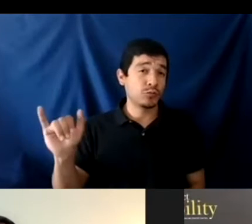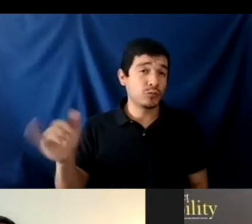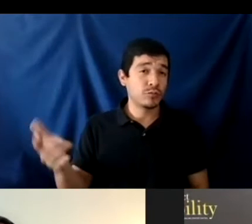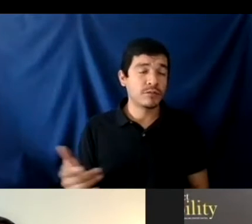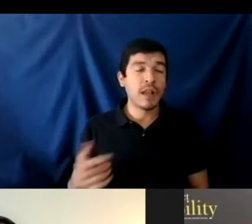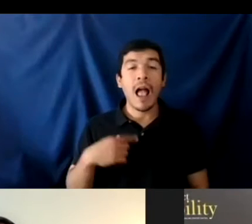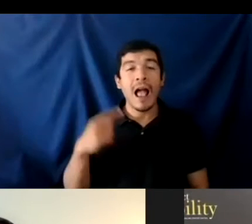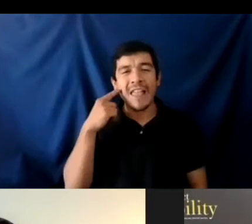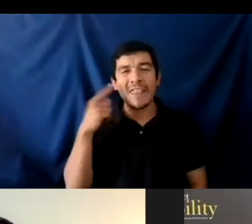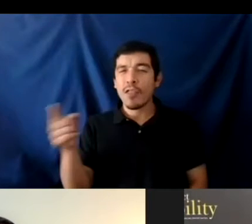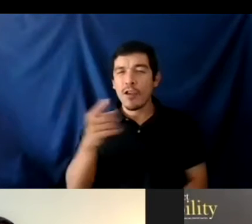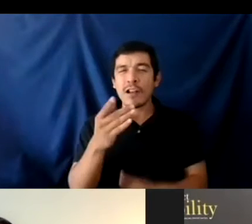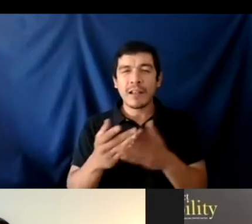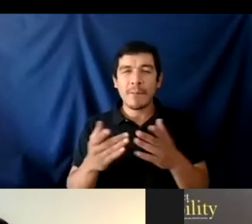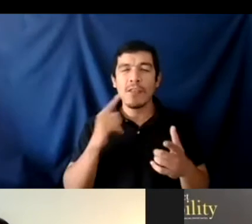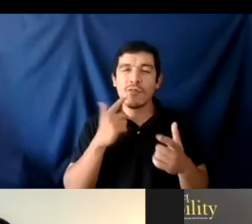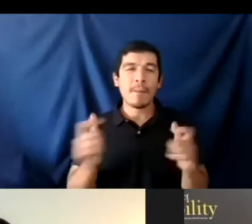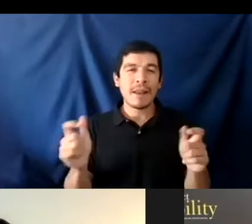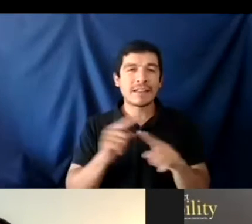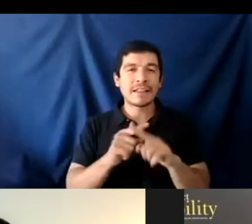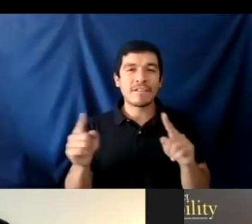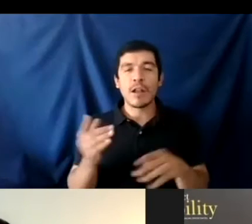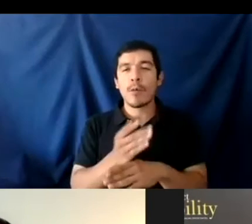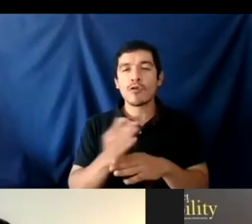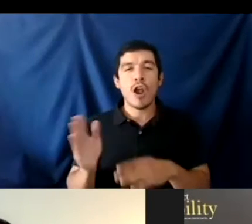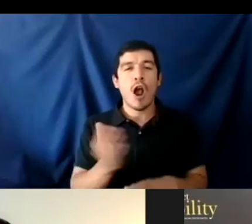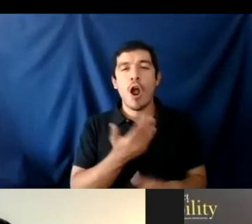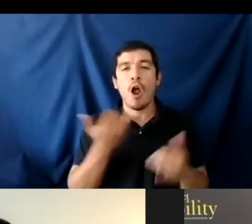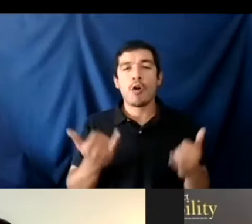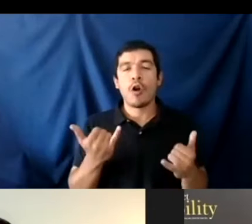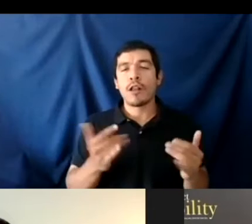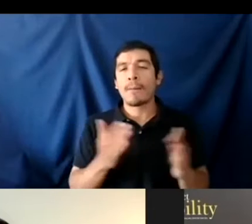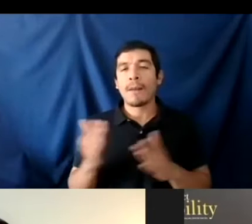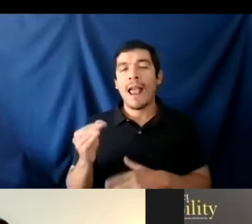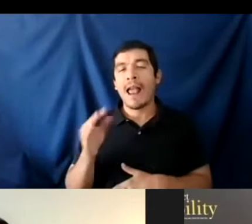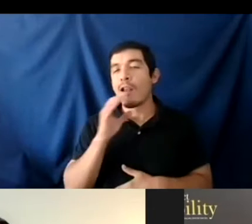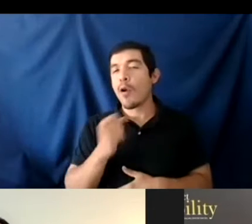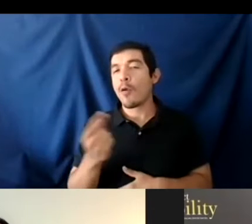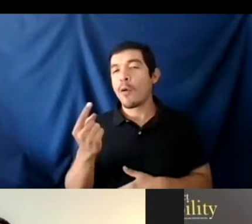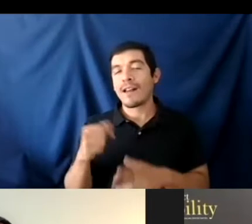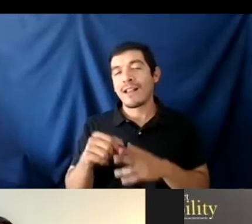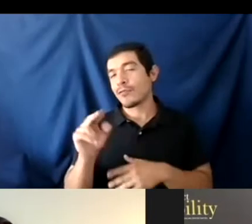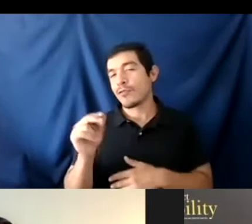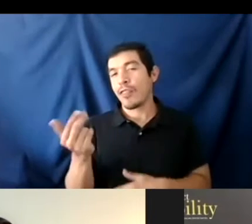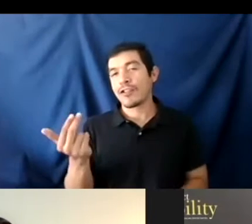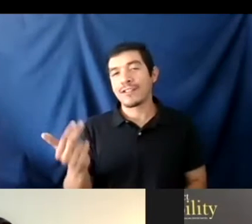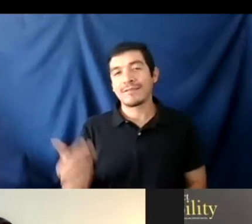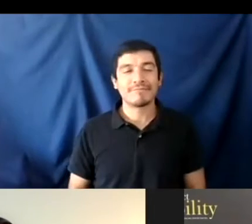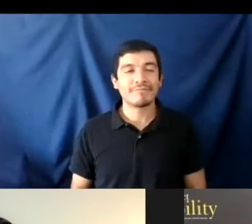think those are some of the major differences between our current strategic plan and the one prior.